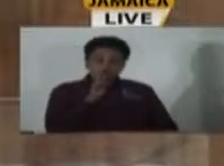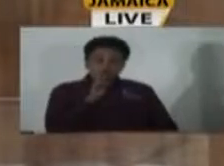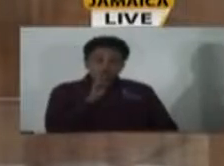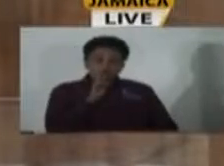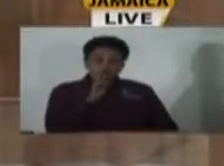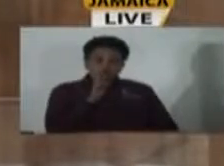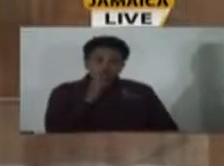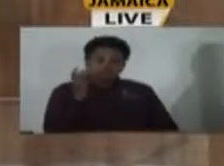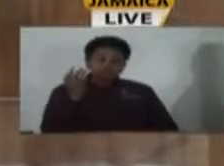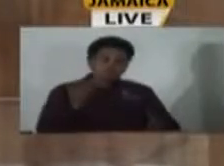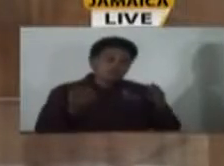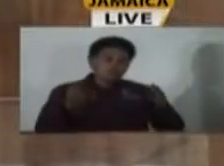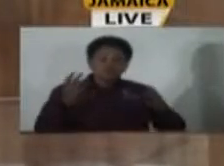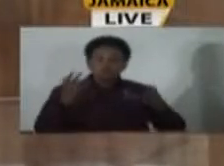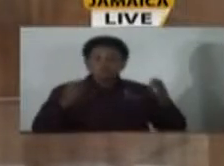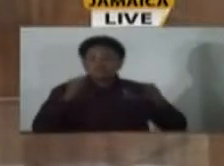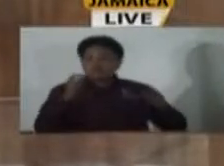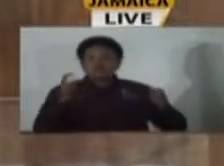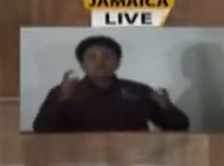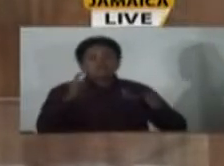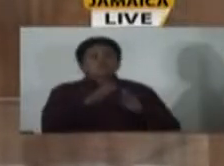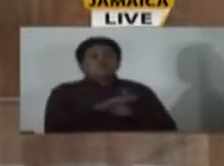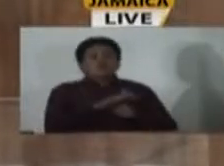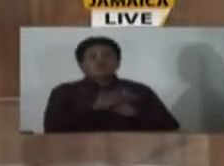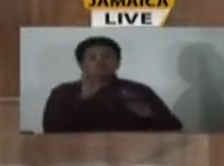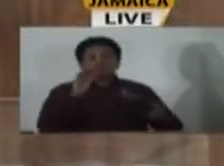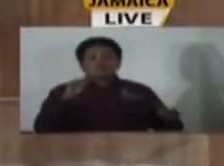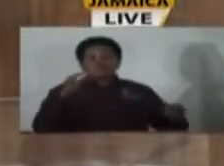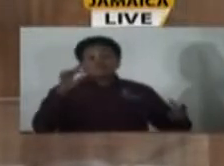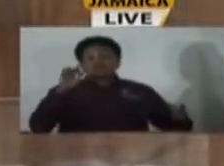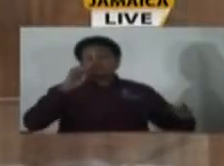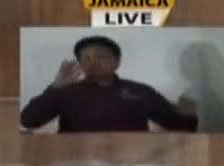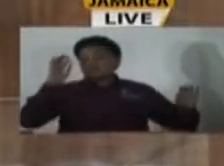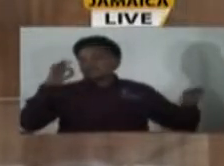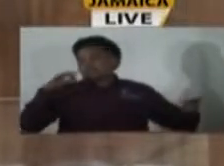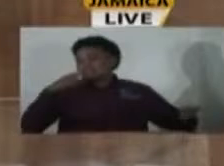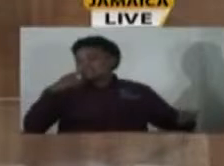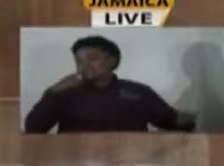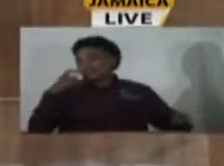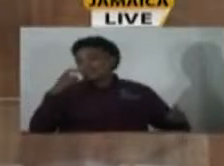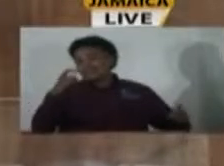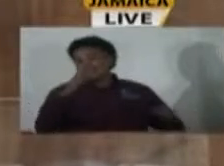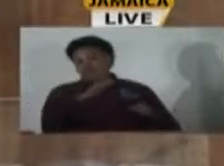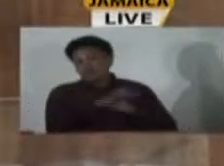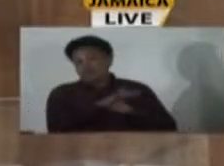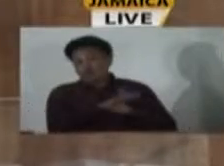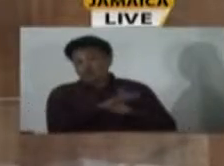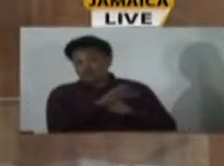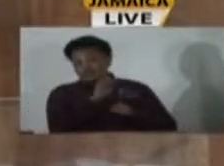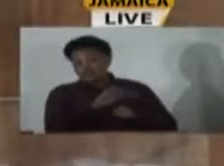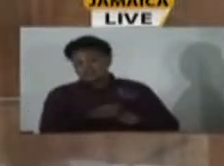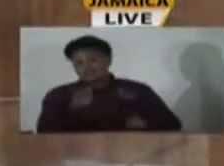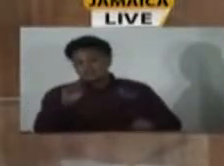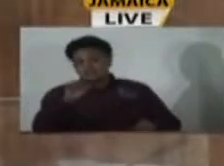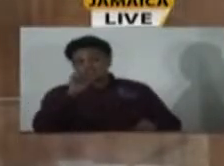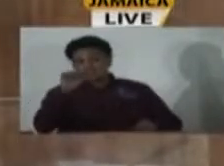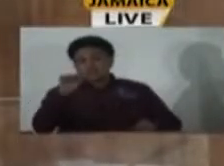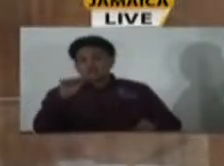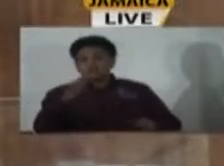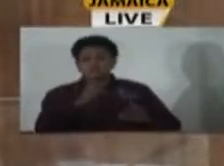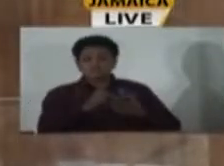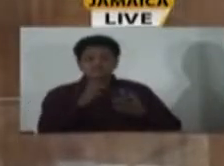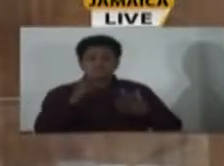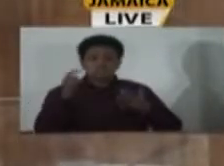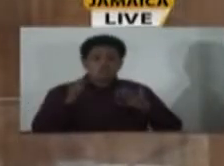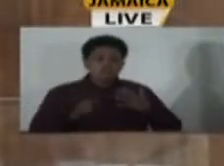they may or may not give a warning, and this provision expressly says that the giving of a warning shall not be a